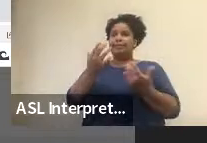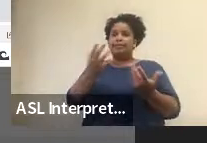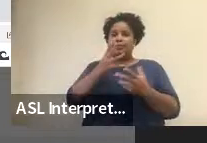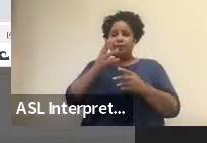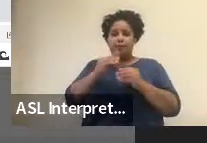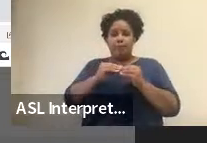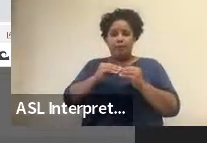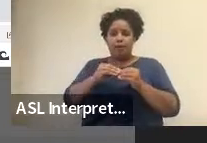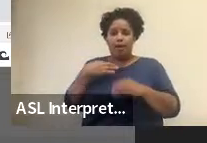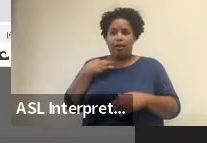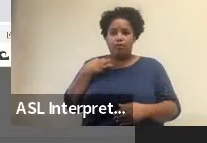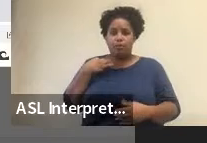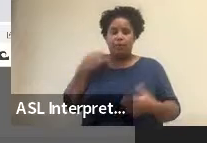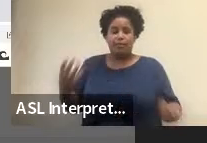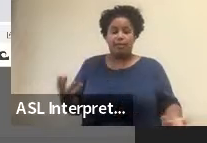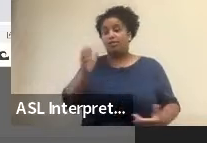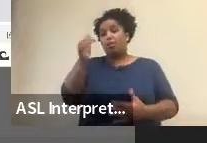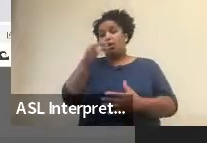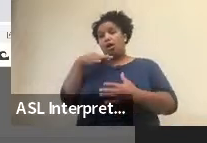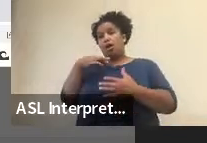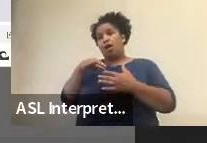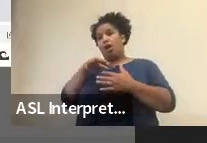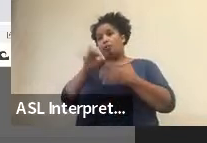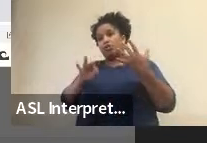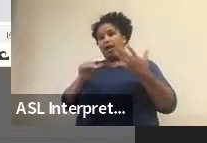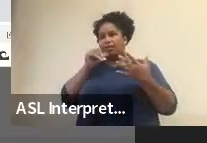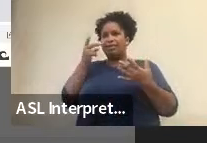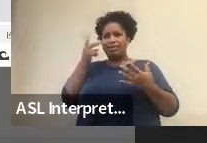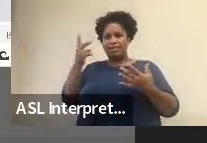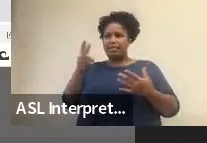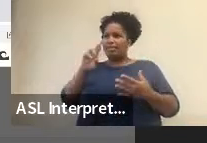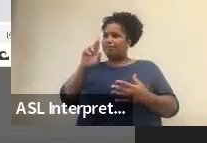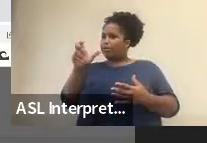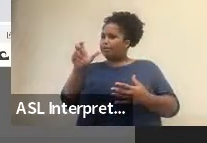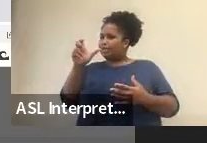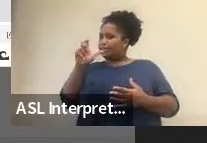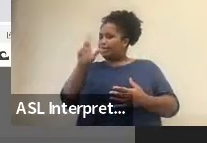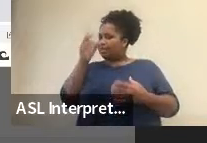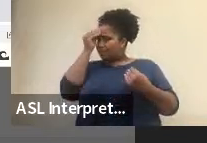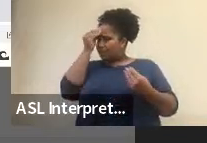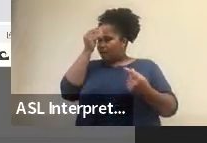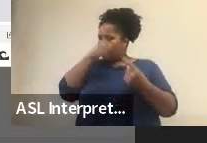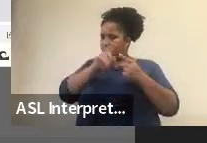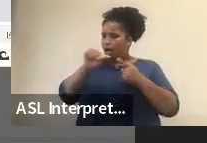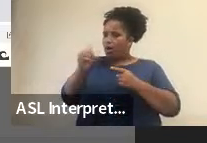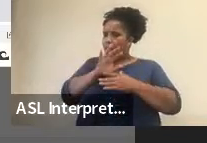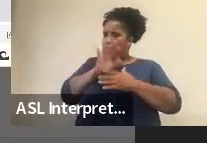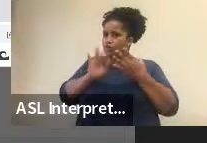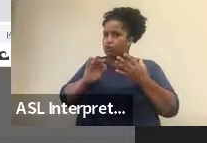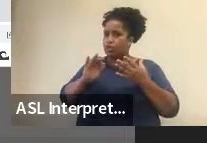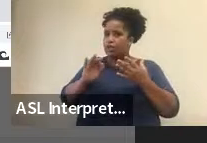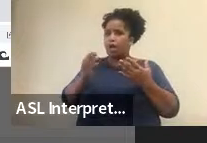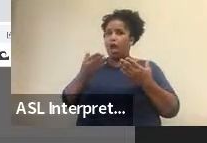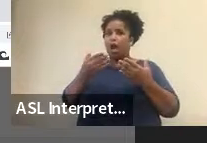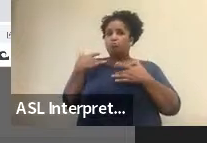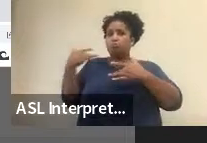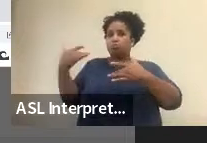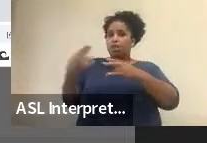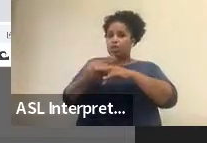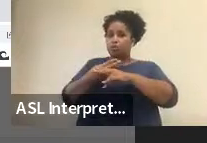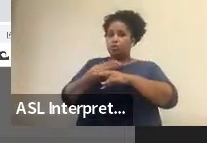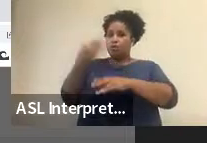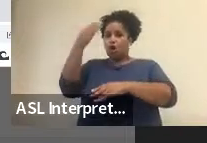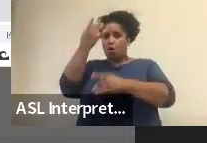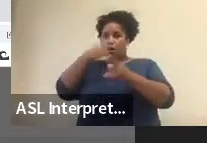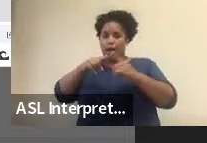that, I haven't seen the pharmacy data, but I don't think that the other options are widely known